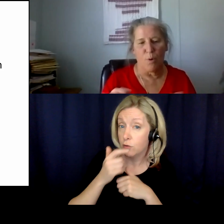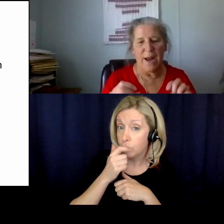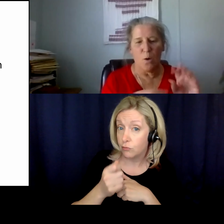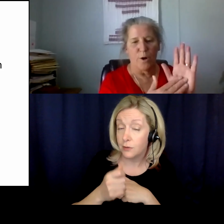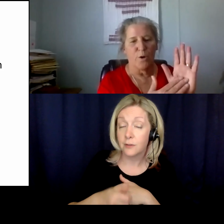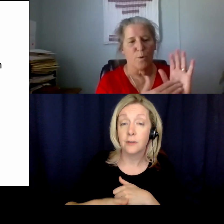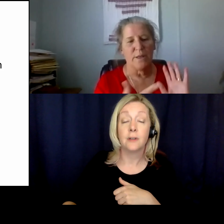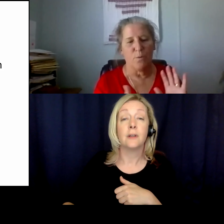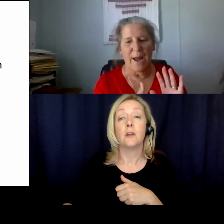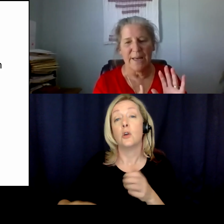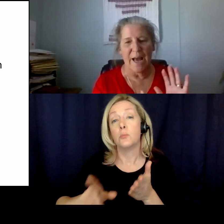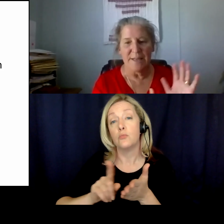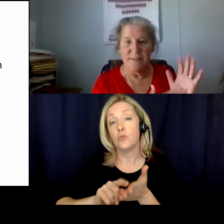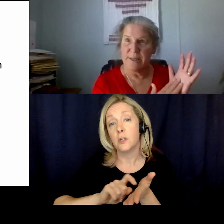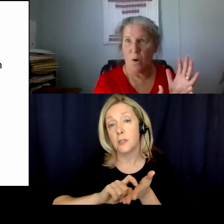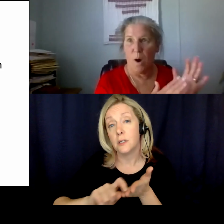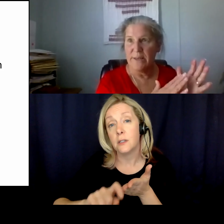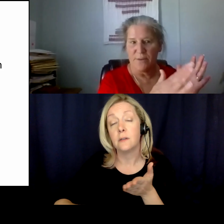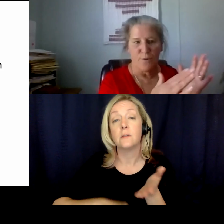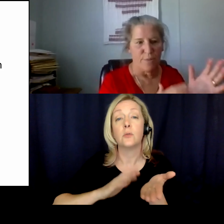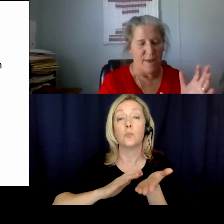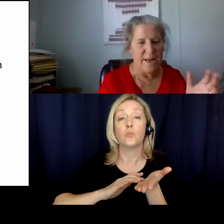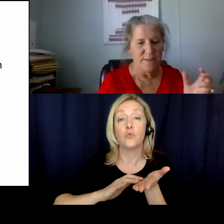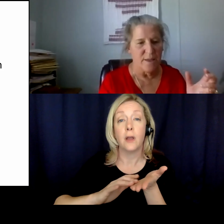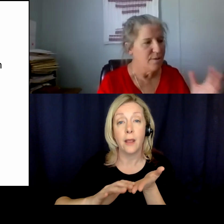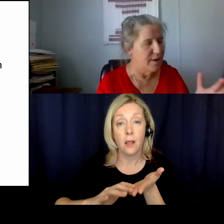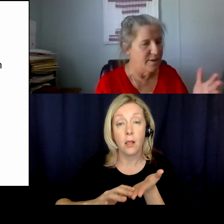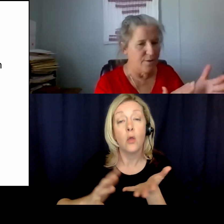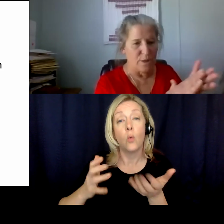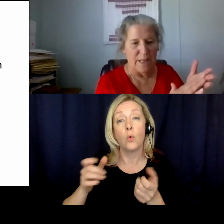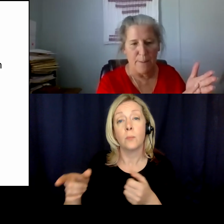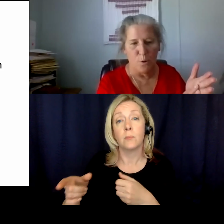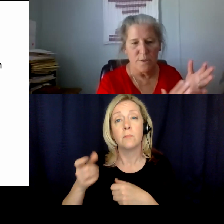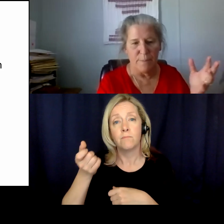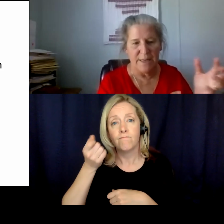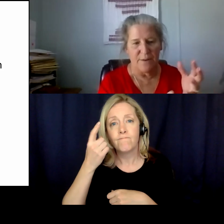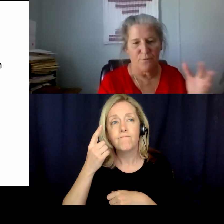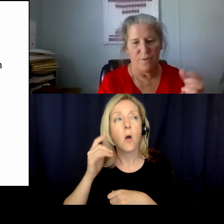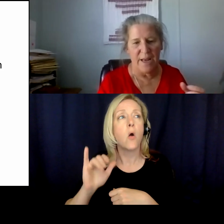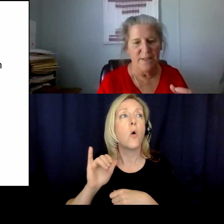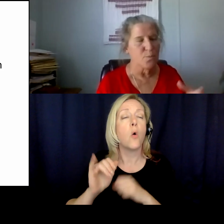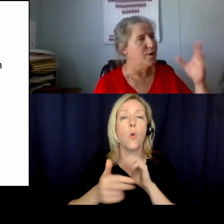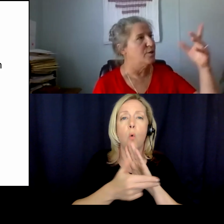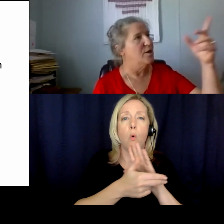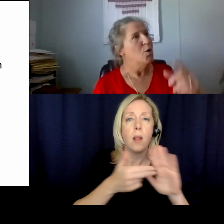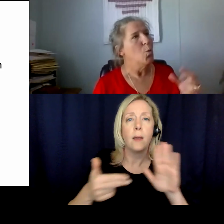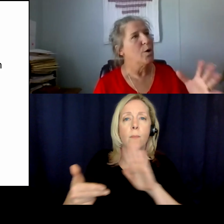or braille. We're going to really recognize that it's on different things, that different labels mean different